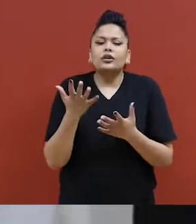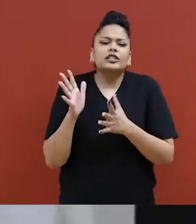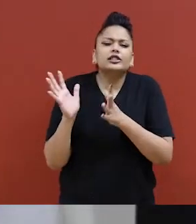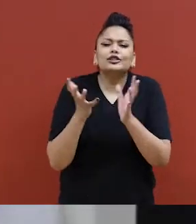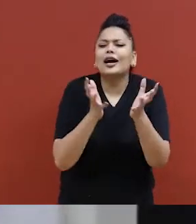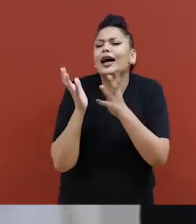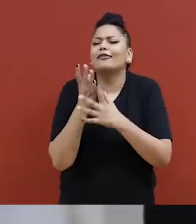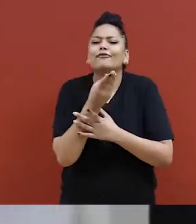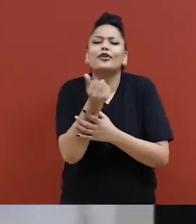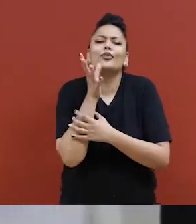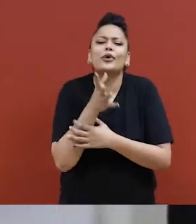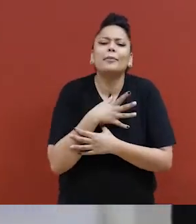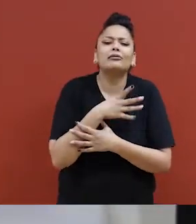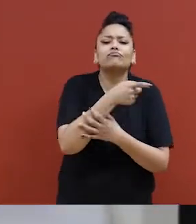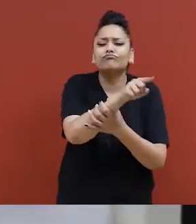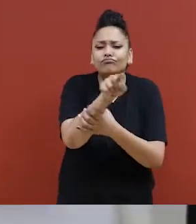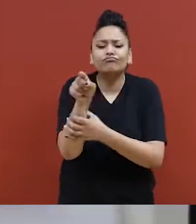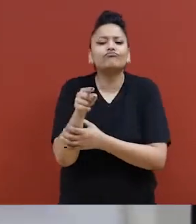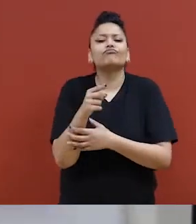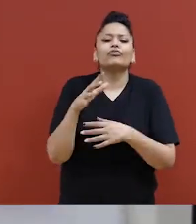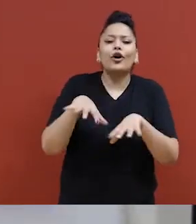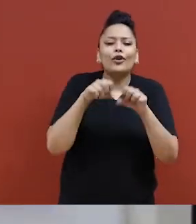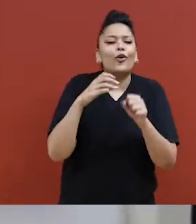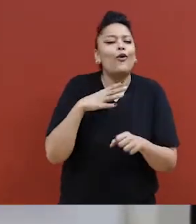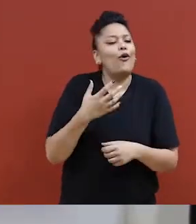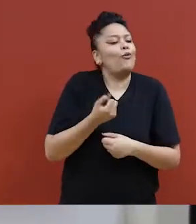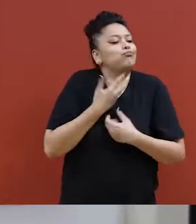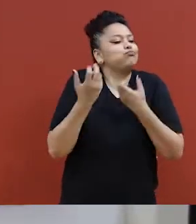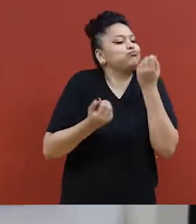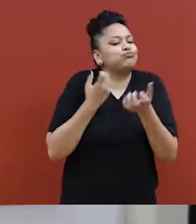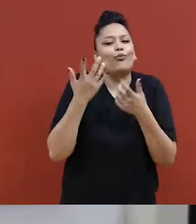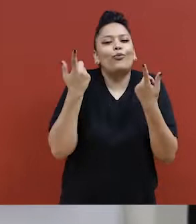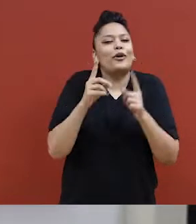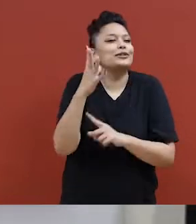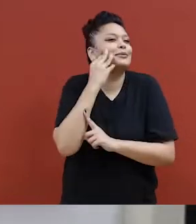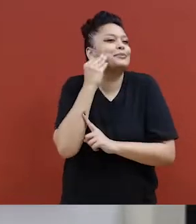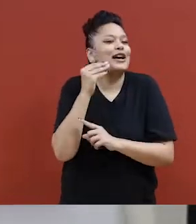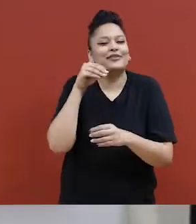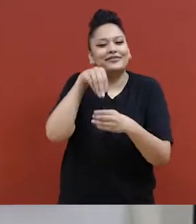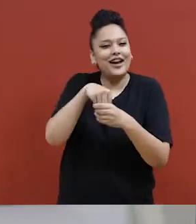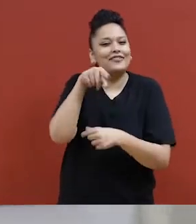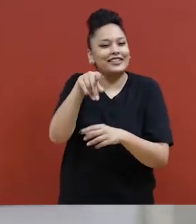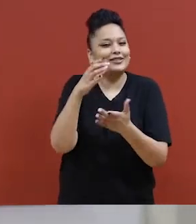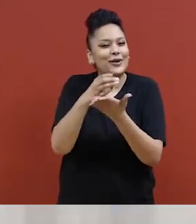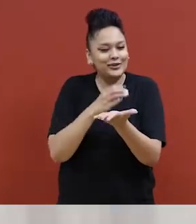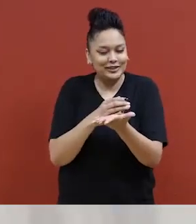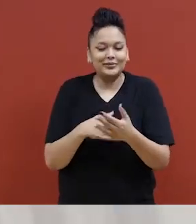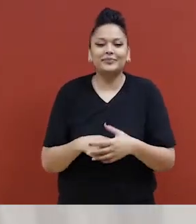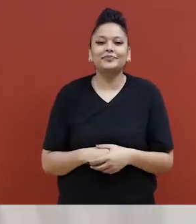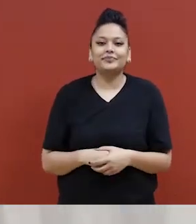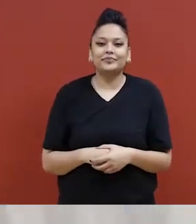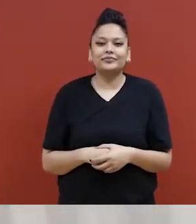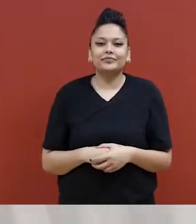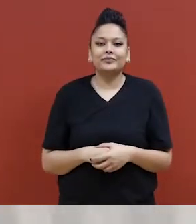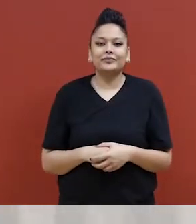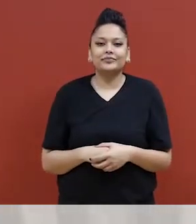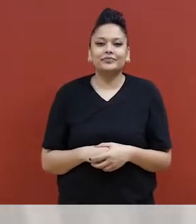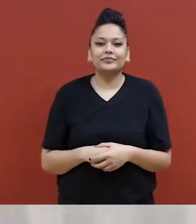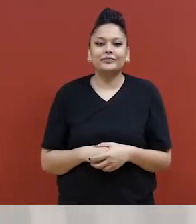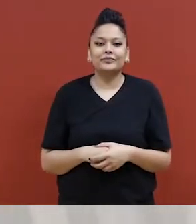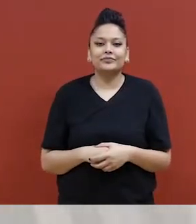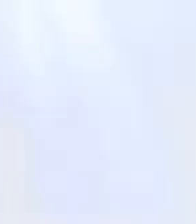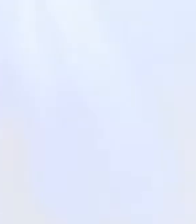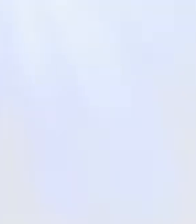of talking with some of the women who have taken part in Wen-Do Women's Self-Defense. We're going to start doing that right